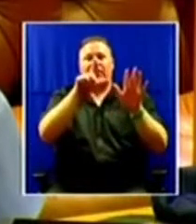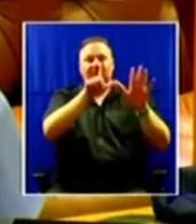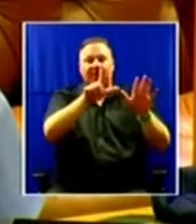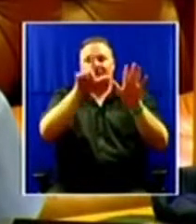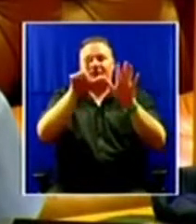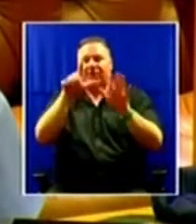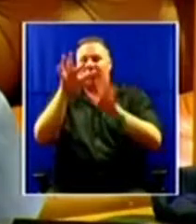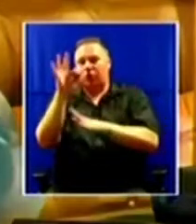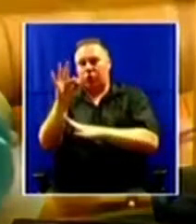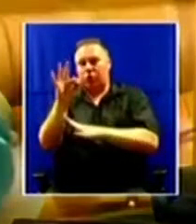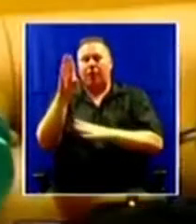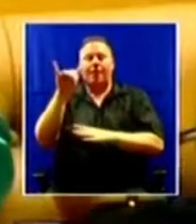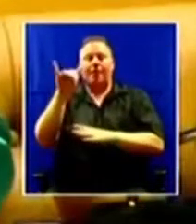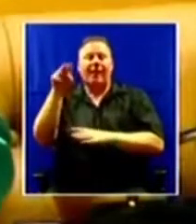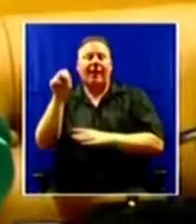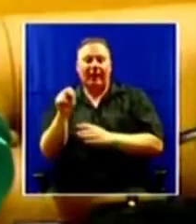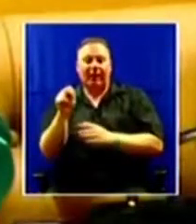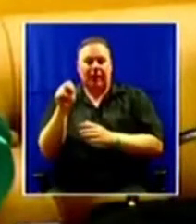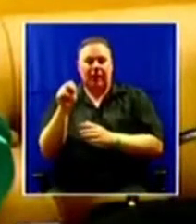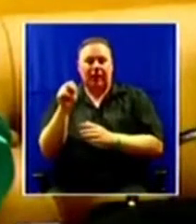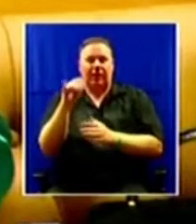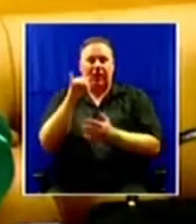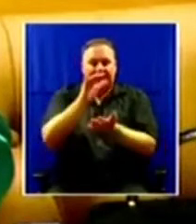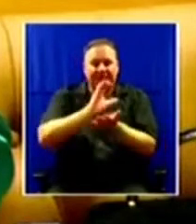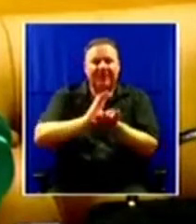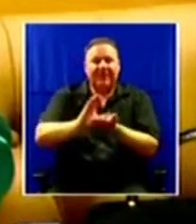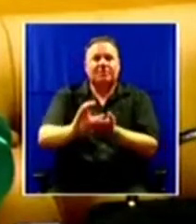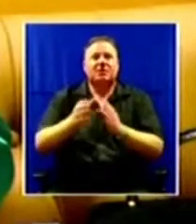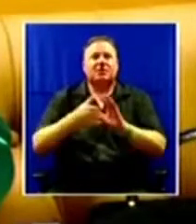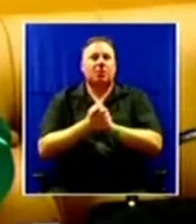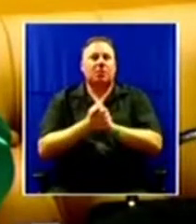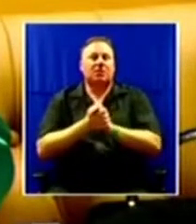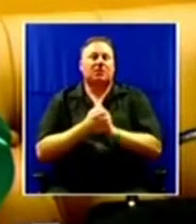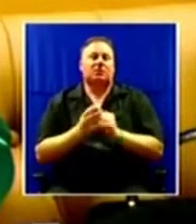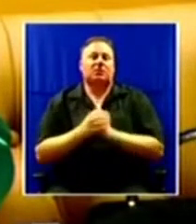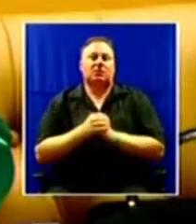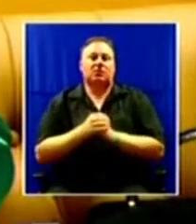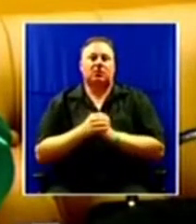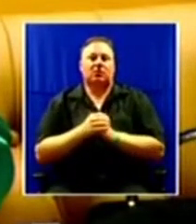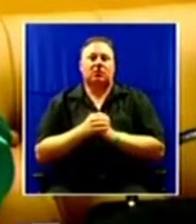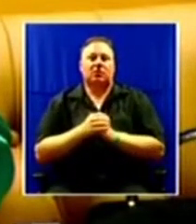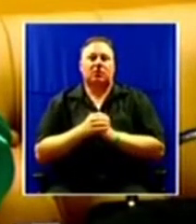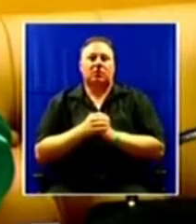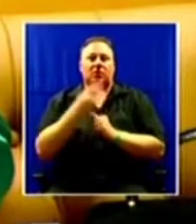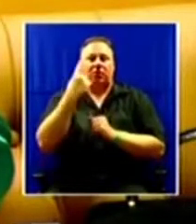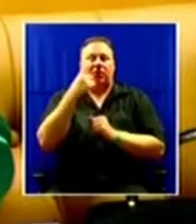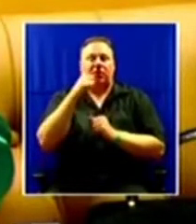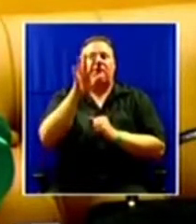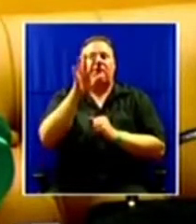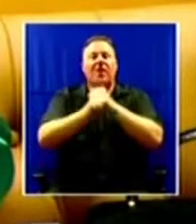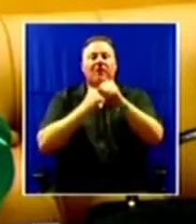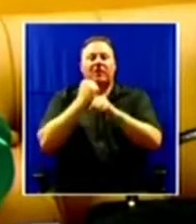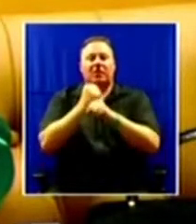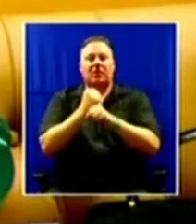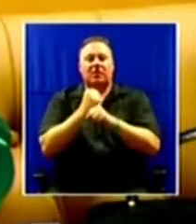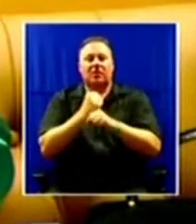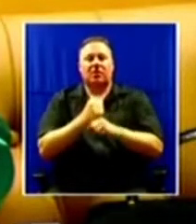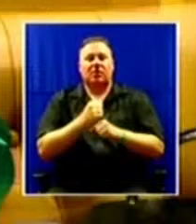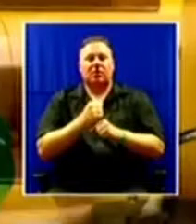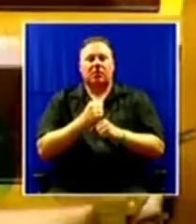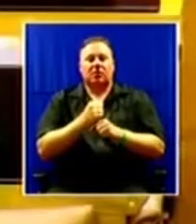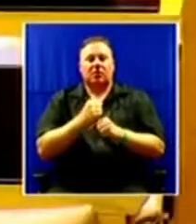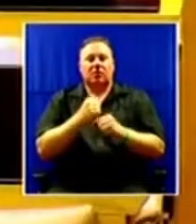billion in investment commitments towards our five-year target of 1.2 trillion